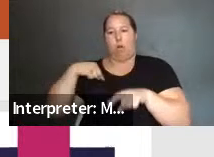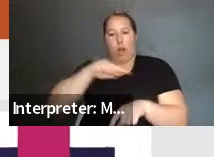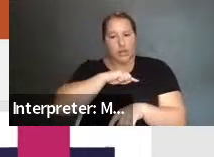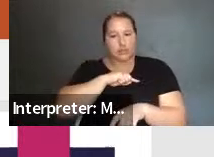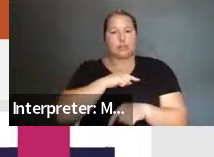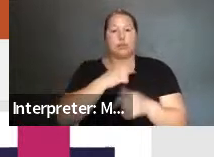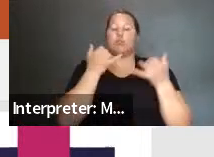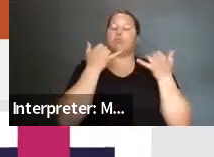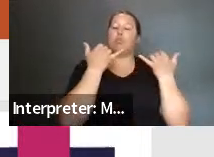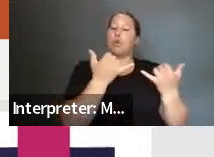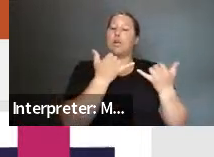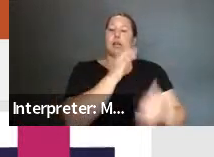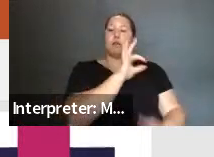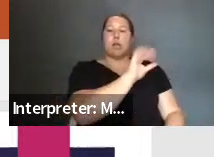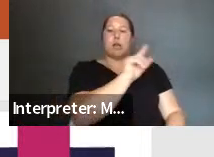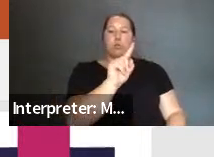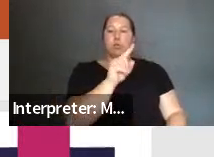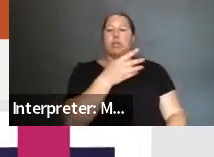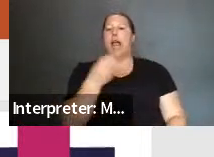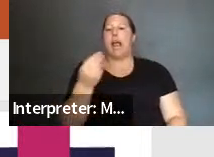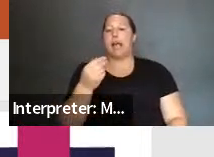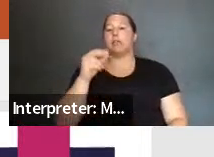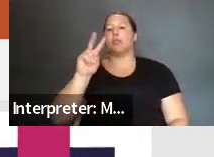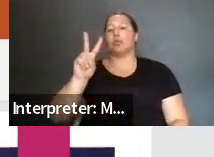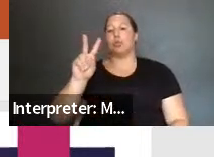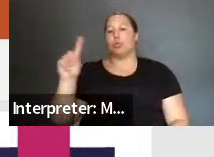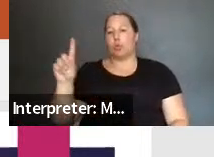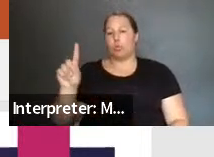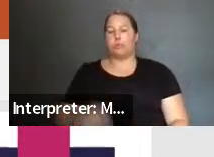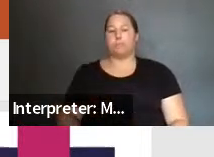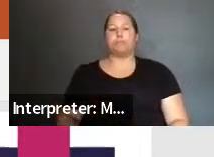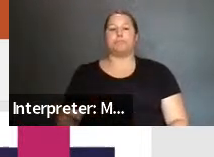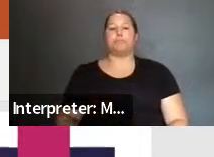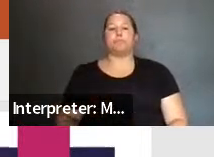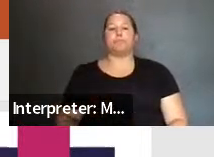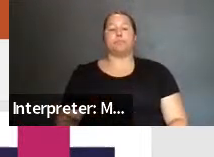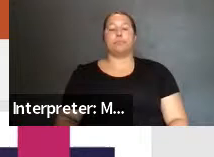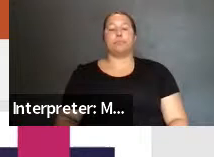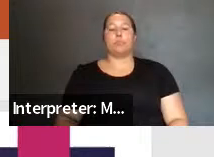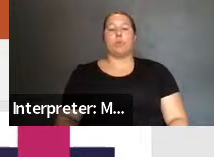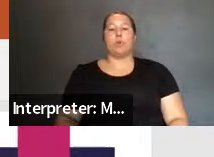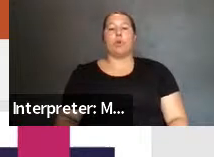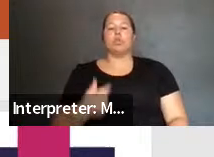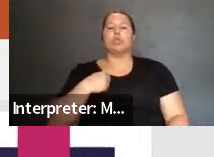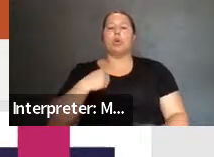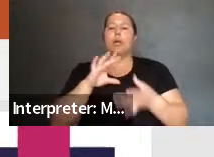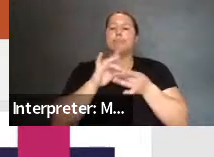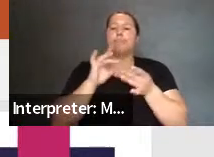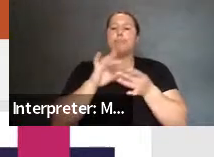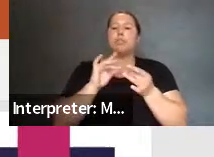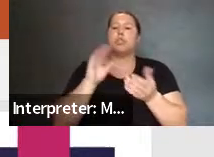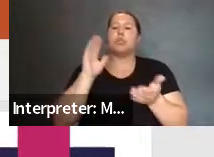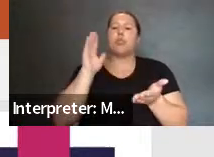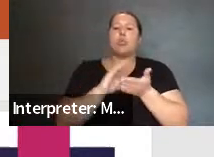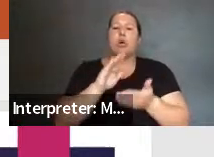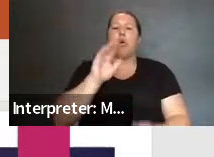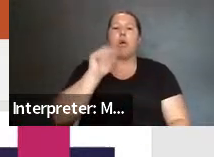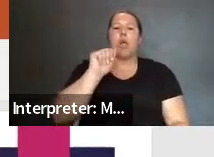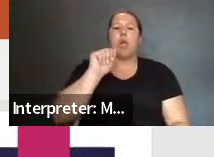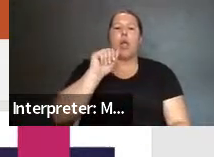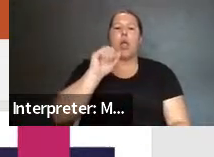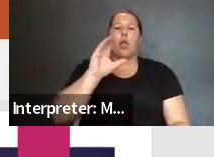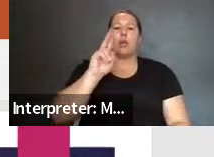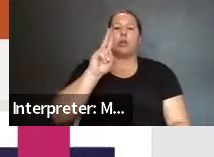with 911 and 211. So as I mentioned about low acuity calls, which could be PIC